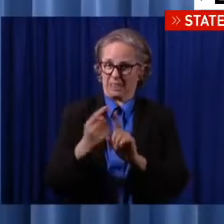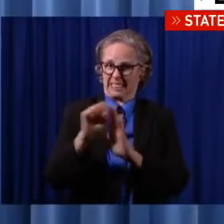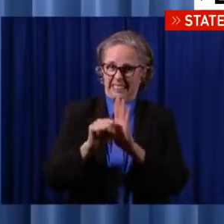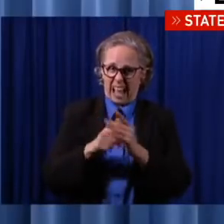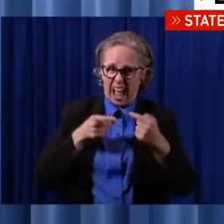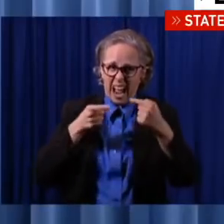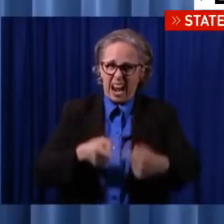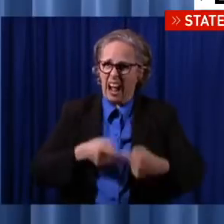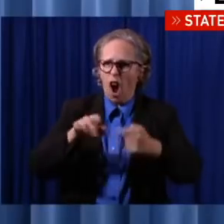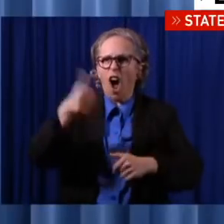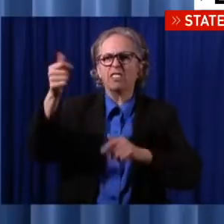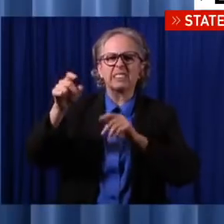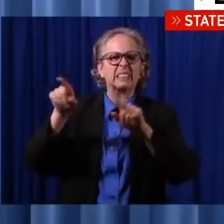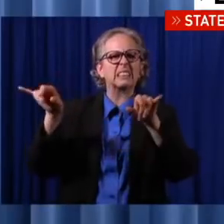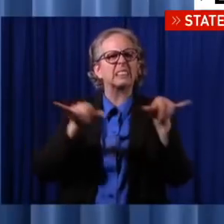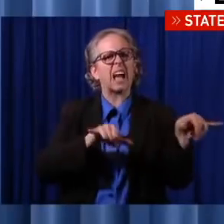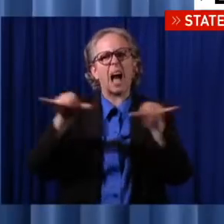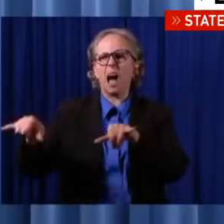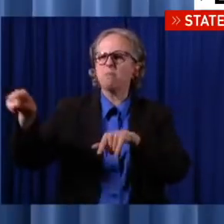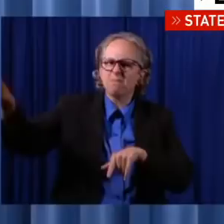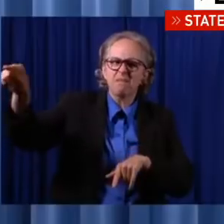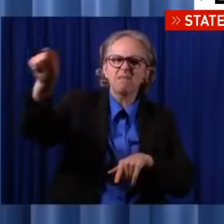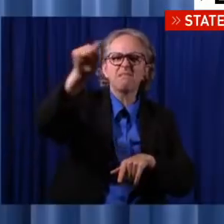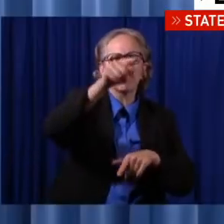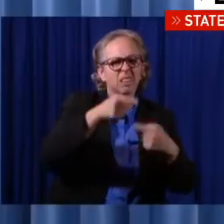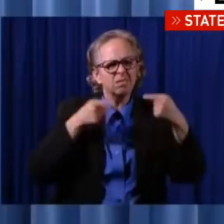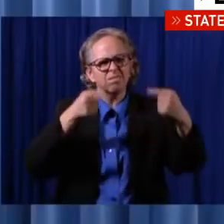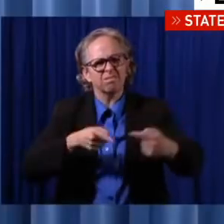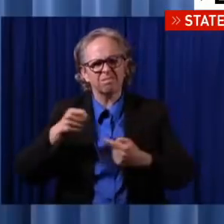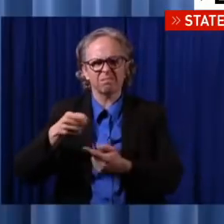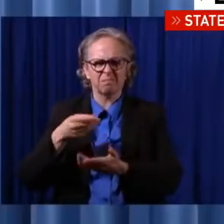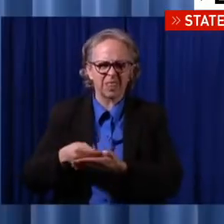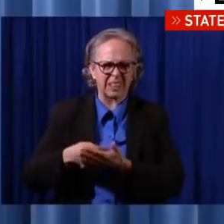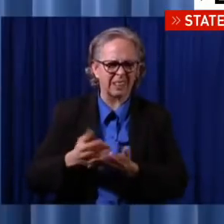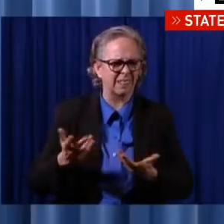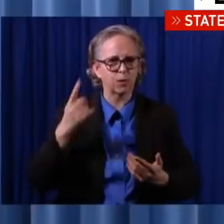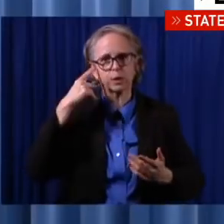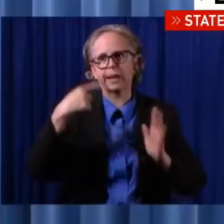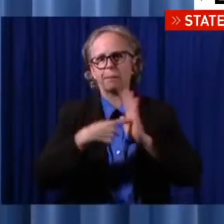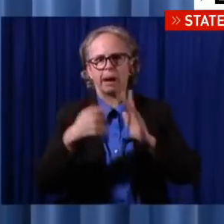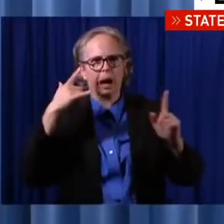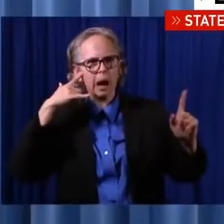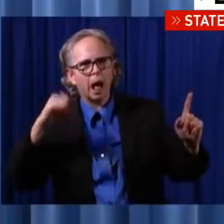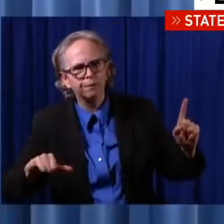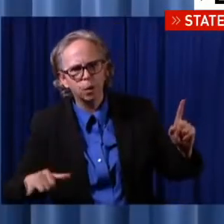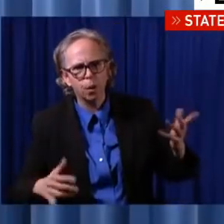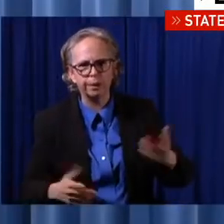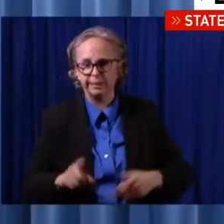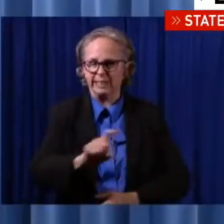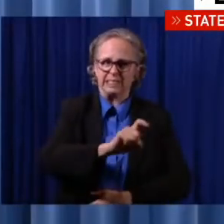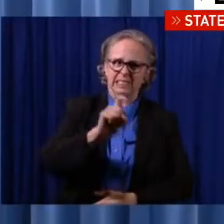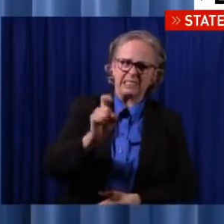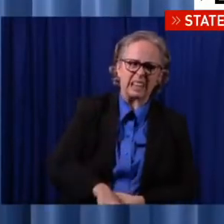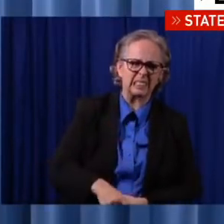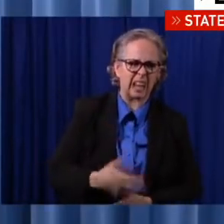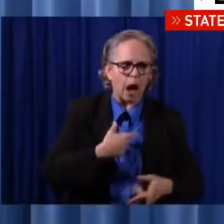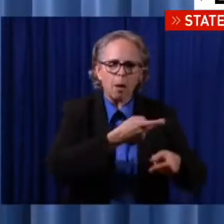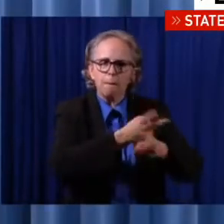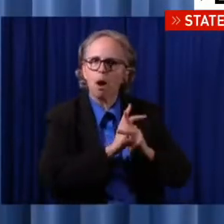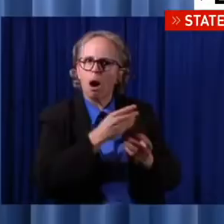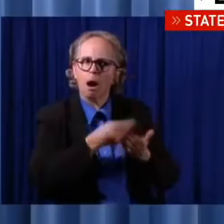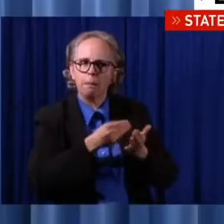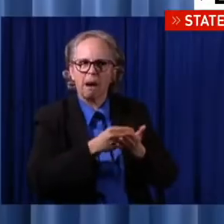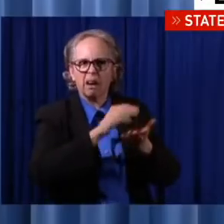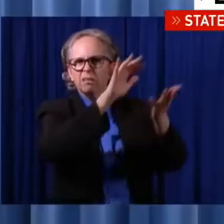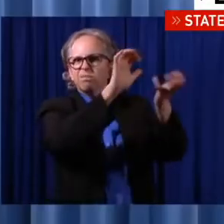during the COVID-19 crisis, states such as California and Texas have also had to borrow money from the unemployment insurance for